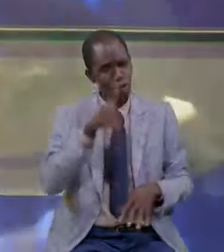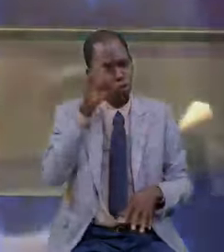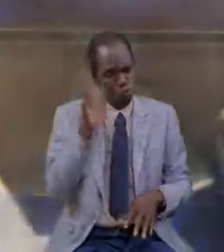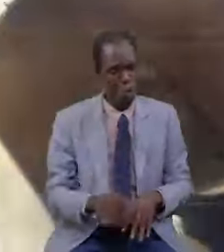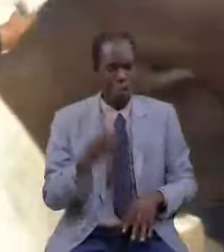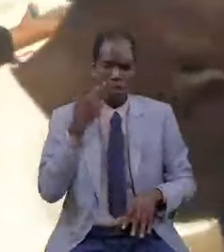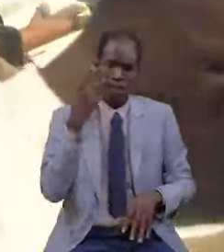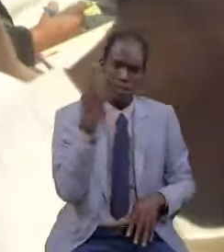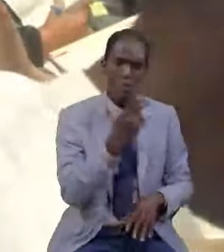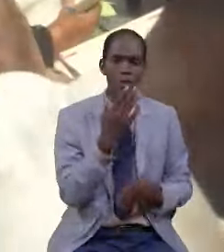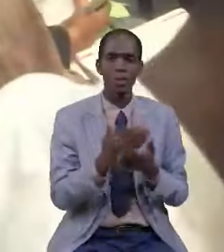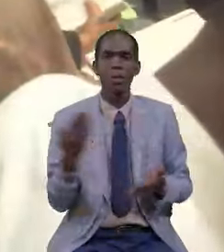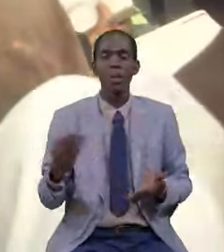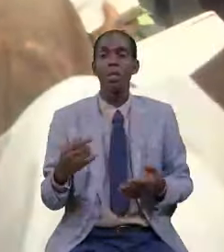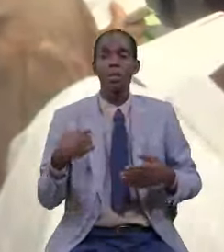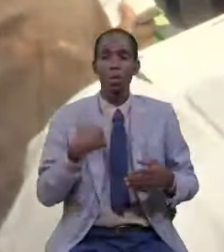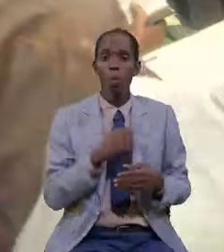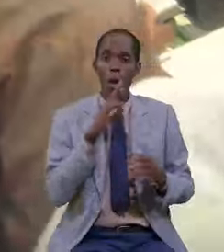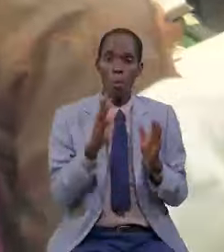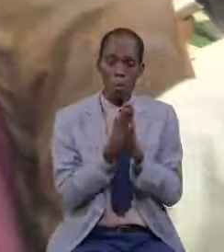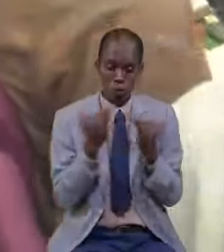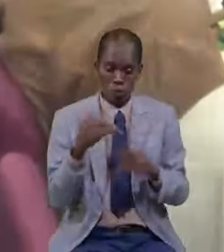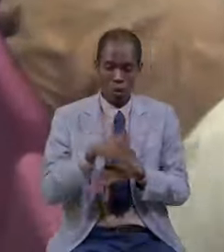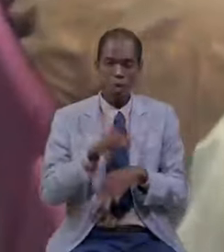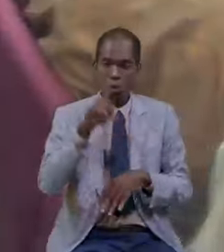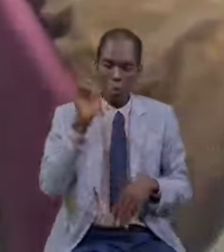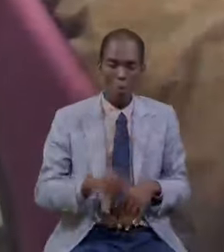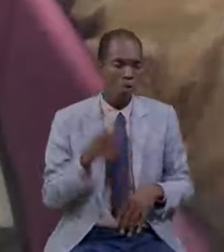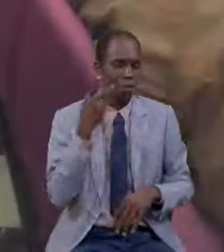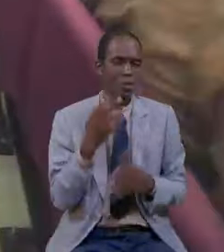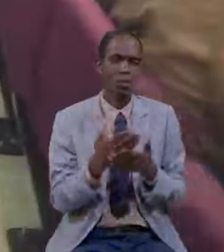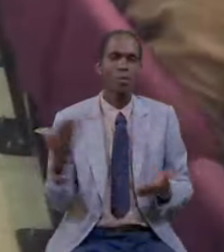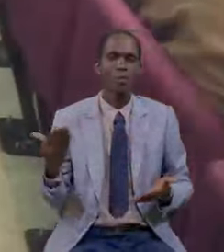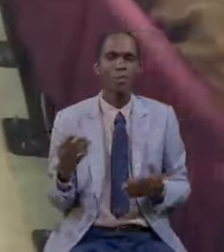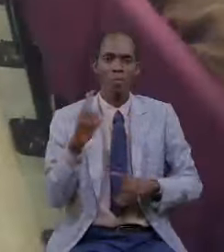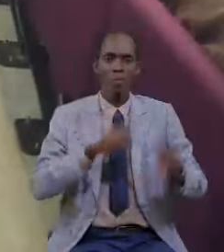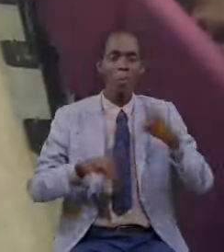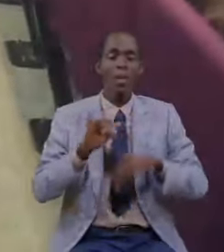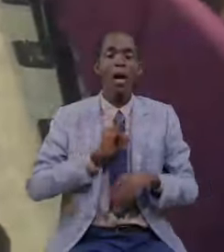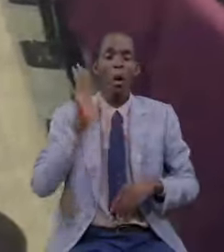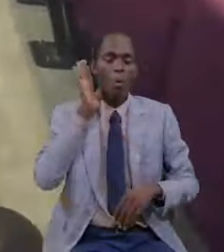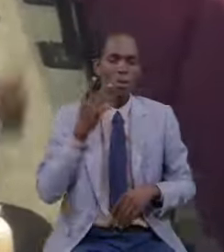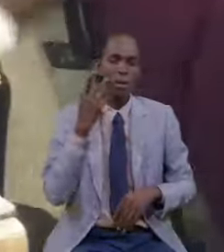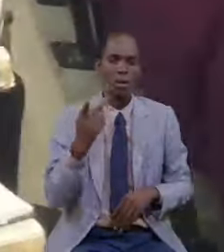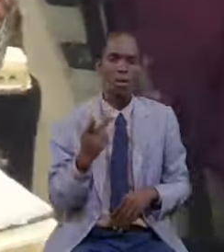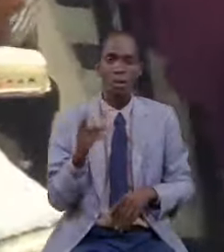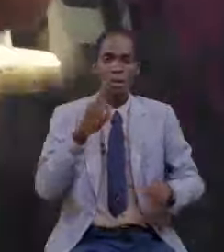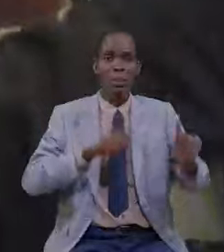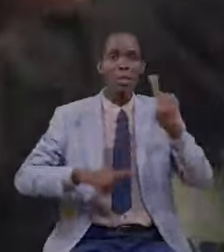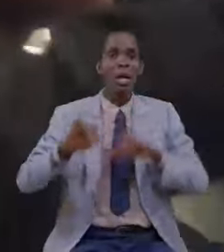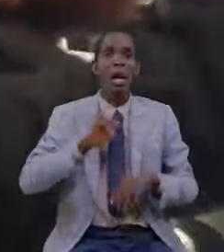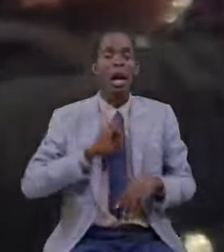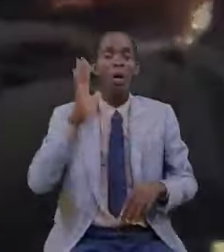are praying tonight, and you must see something. I will see. What are you? I will